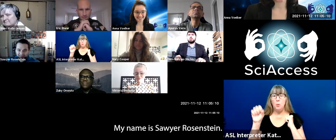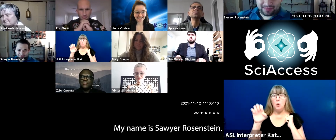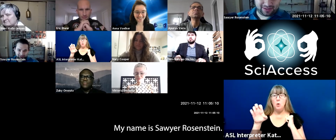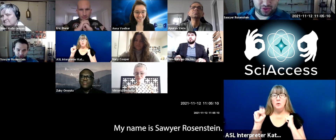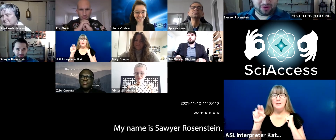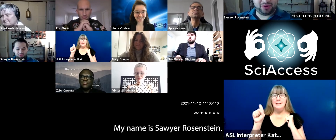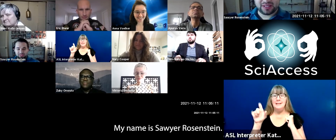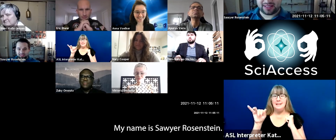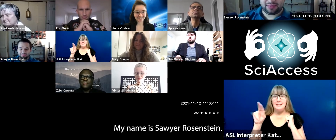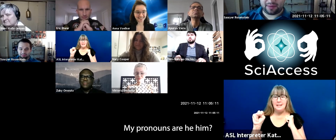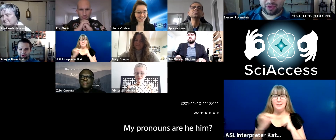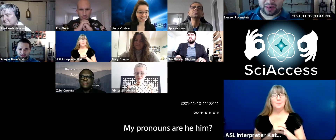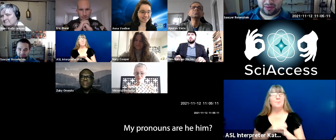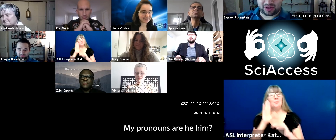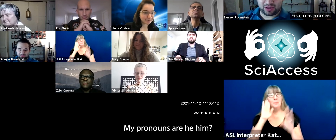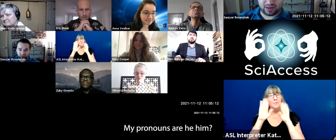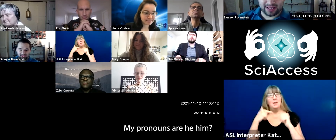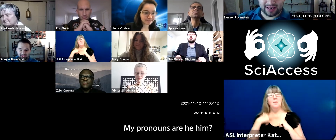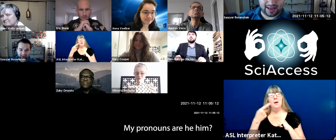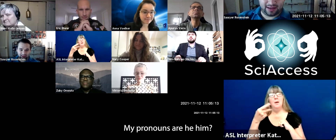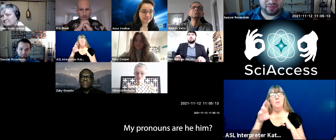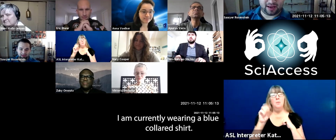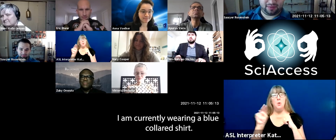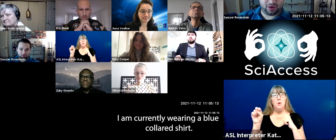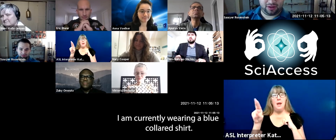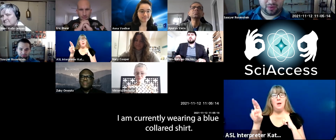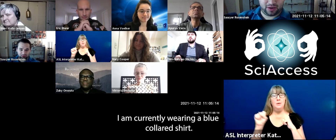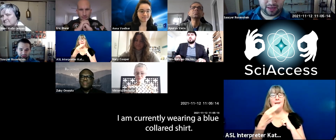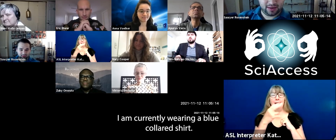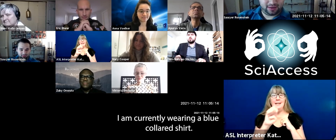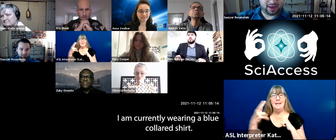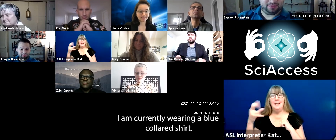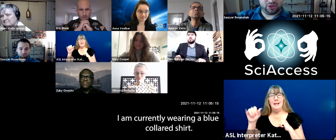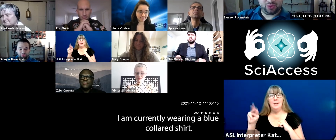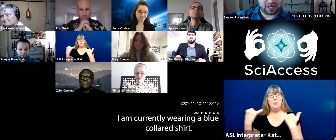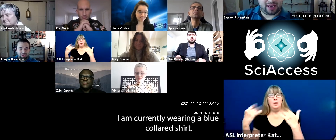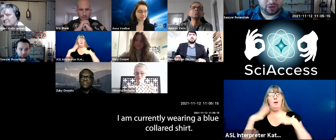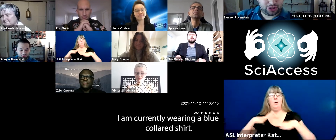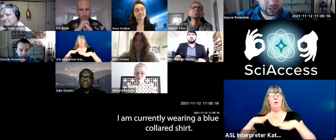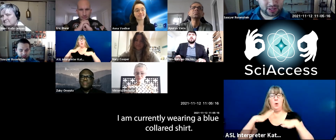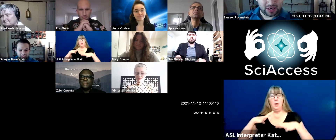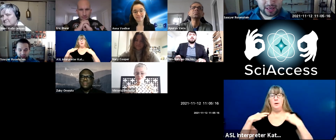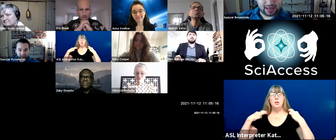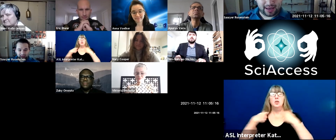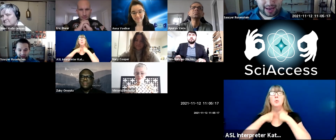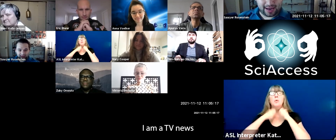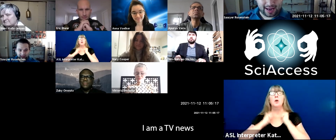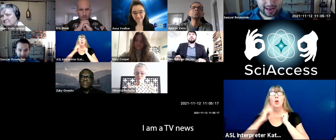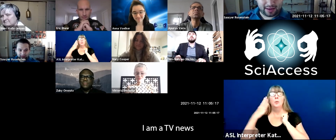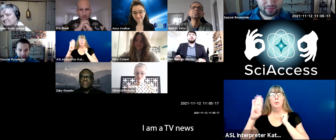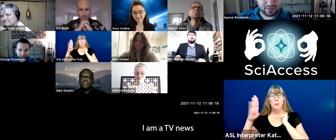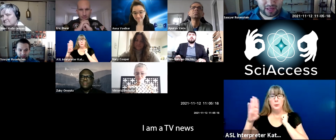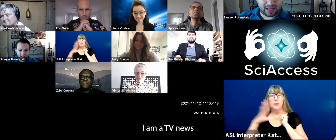My name is Sawyer Rosenstein. My pronouns are he, him. I am currently wearing a blue collared shirt.